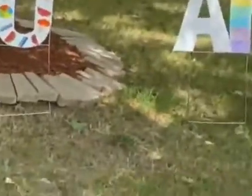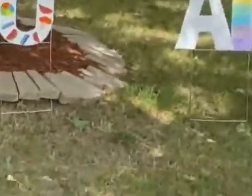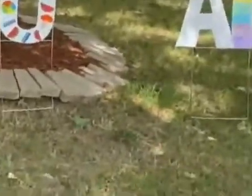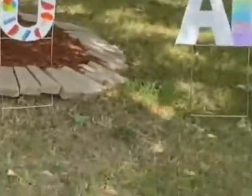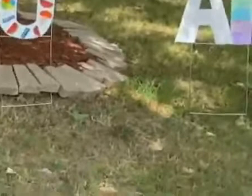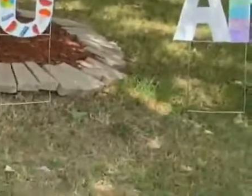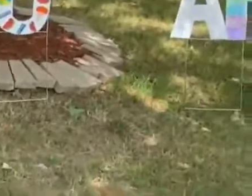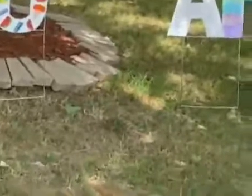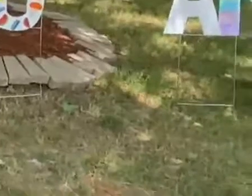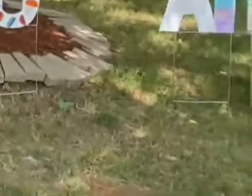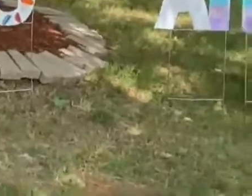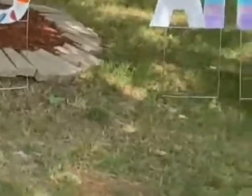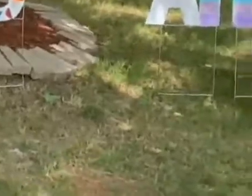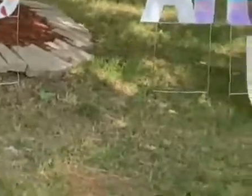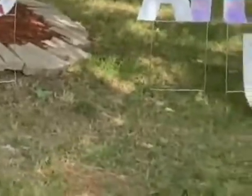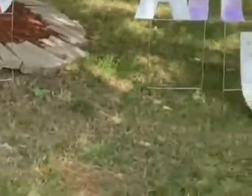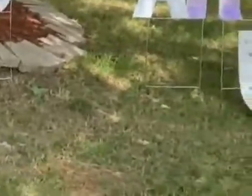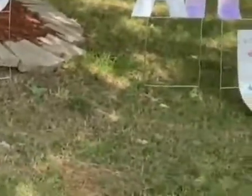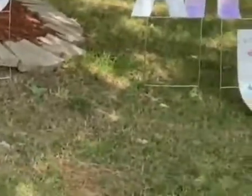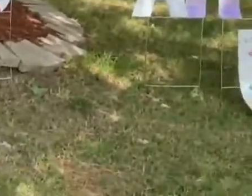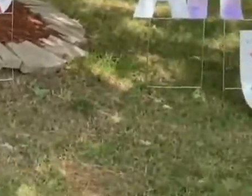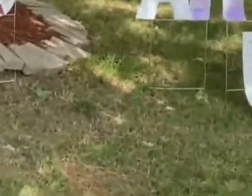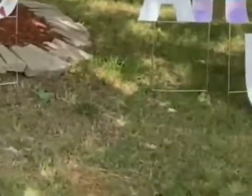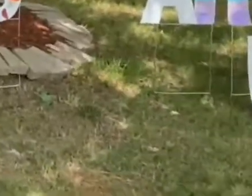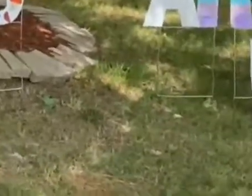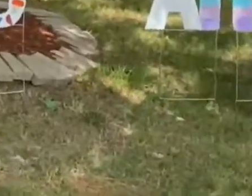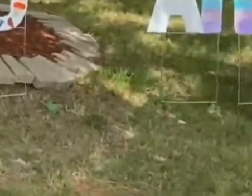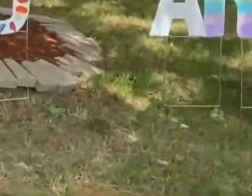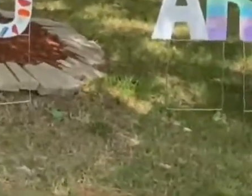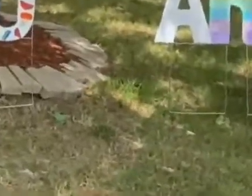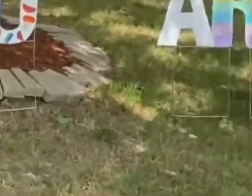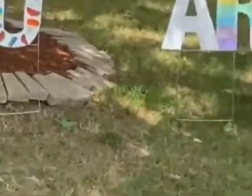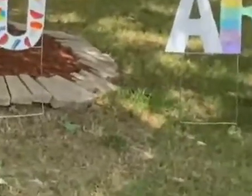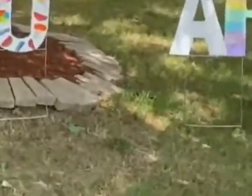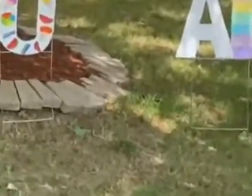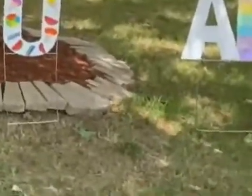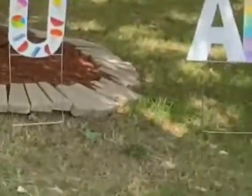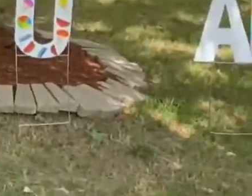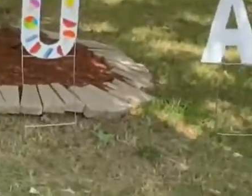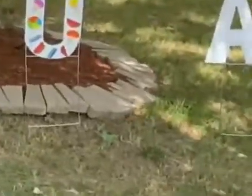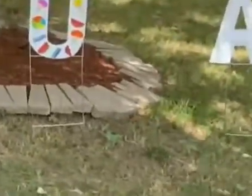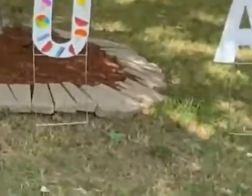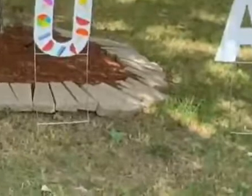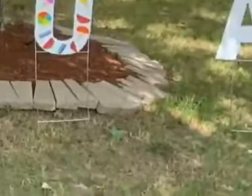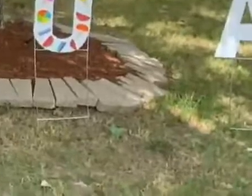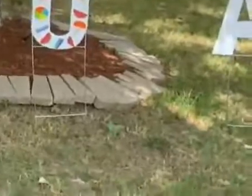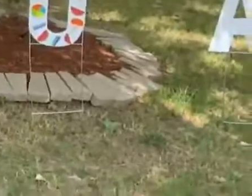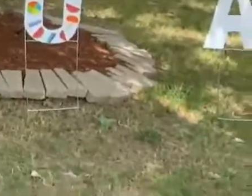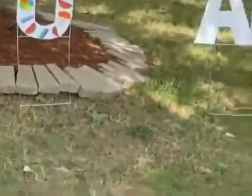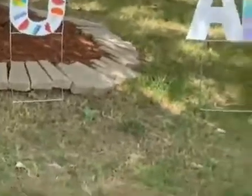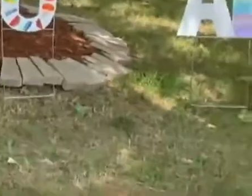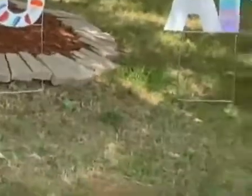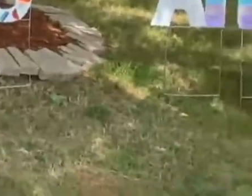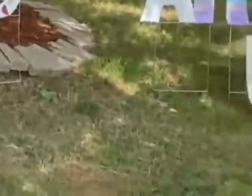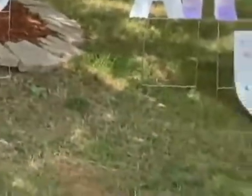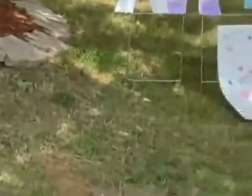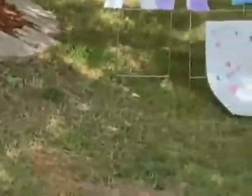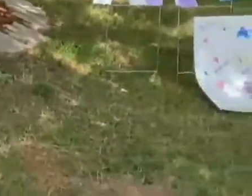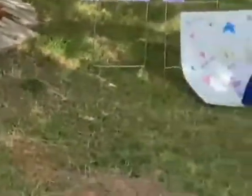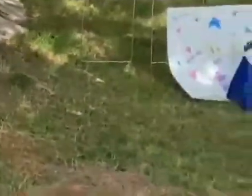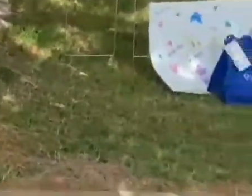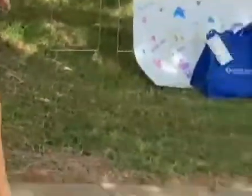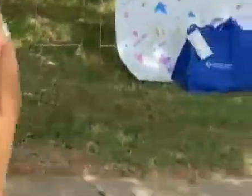that song. And friends, if you want to learn more about that spiritual this week, I'd like to recommend this recording. It's